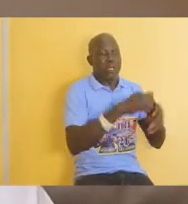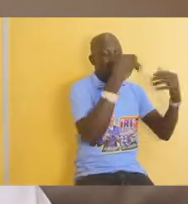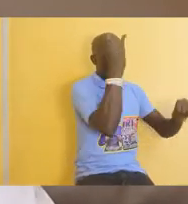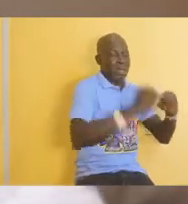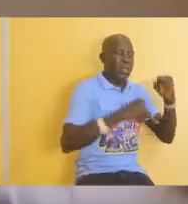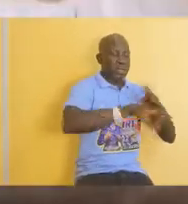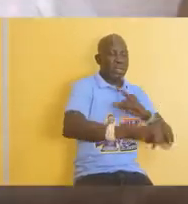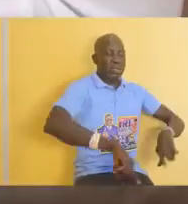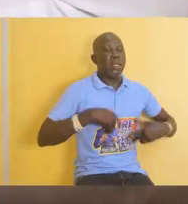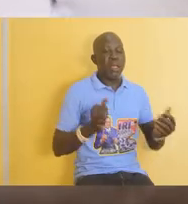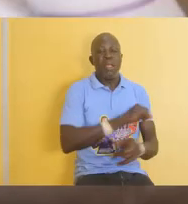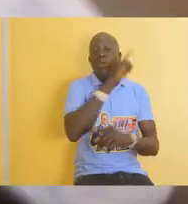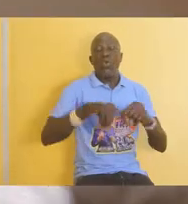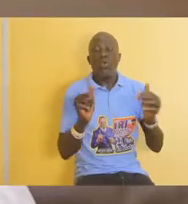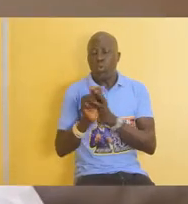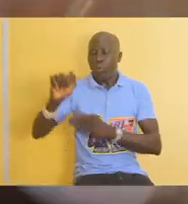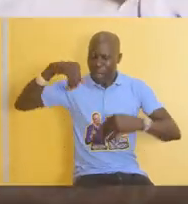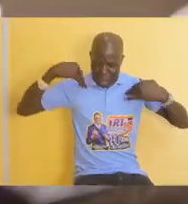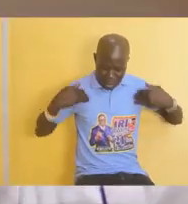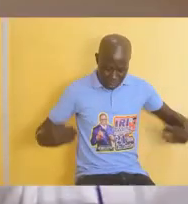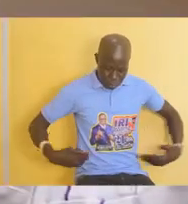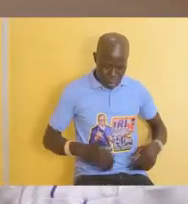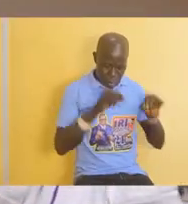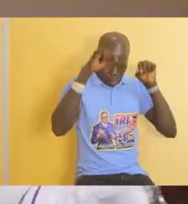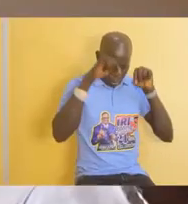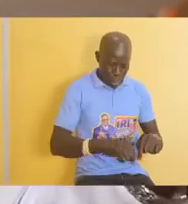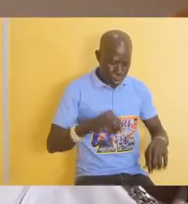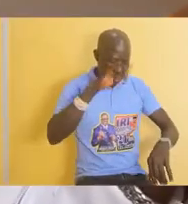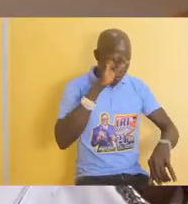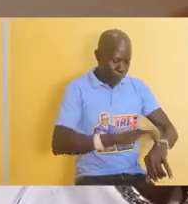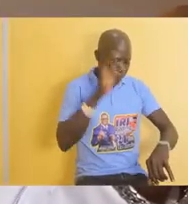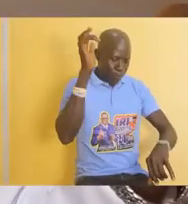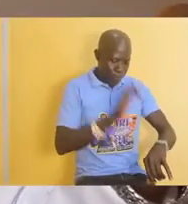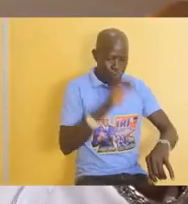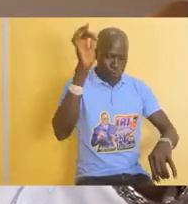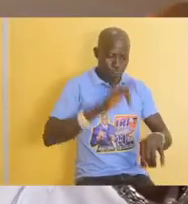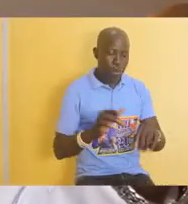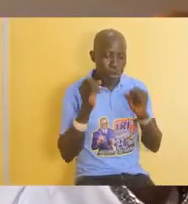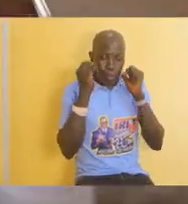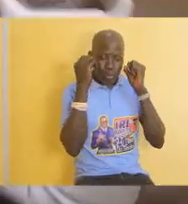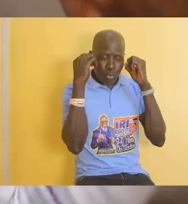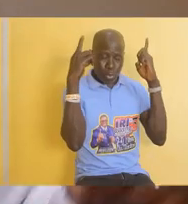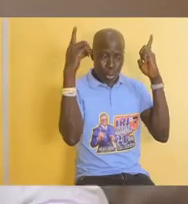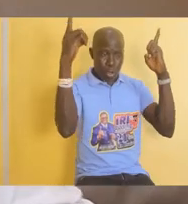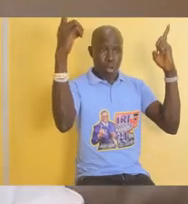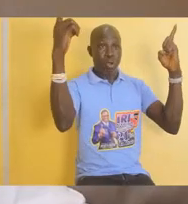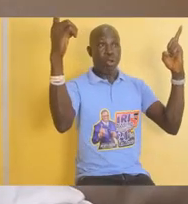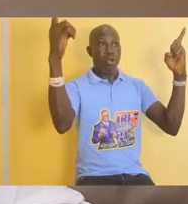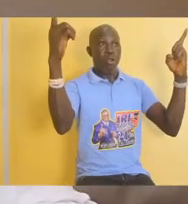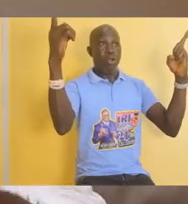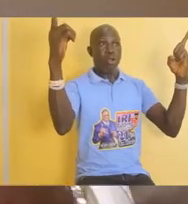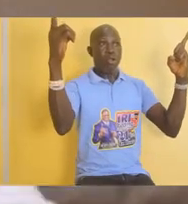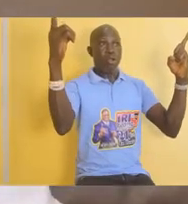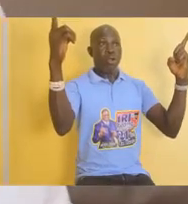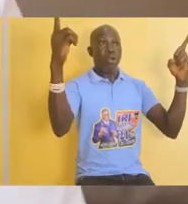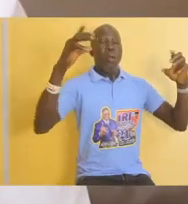end of his life. Be ara re se kan egun Elijah. Immediately his body touched Elisha. O de so yi pada. And he received life. Mo fa ke so